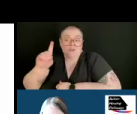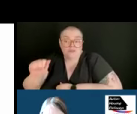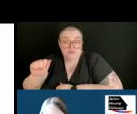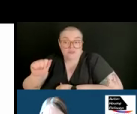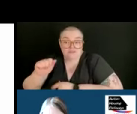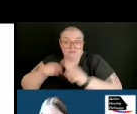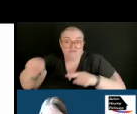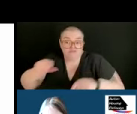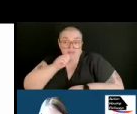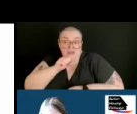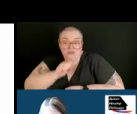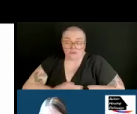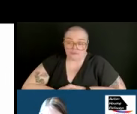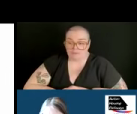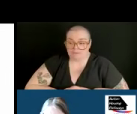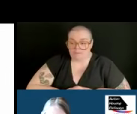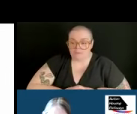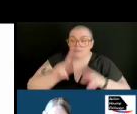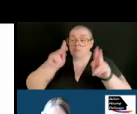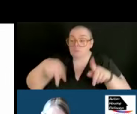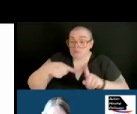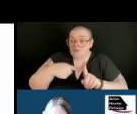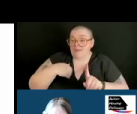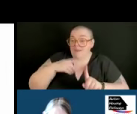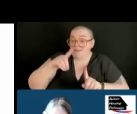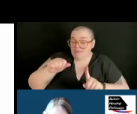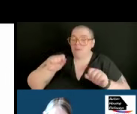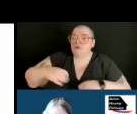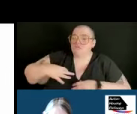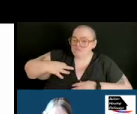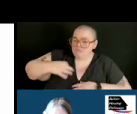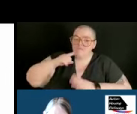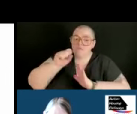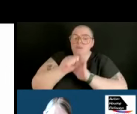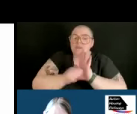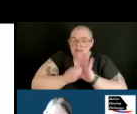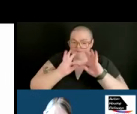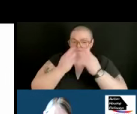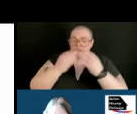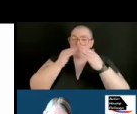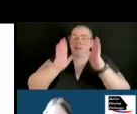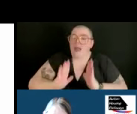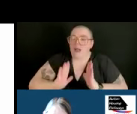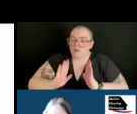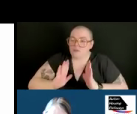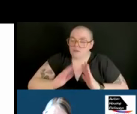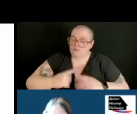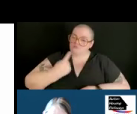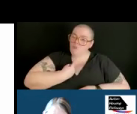A person with a disability can apply to live in state family housing as a family of one.